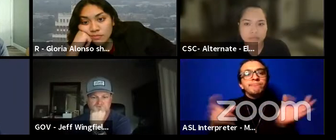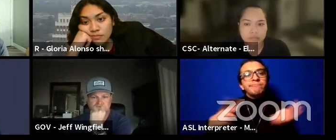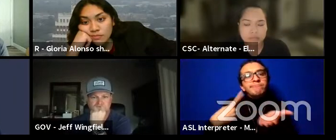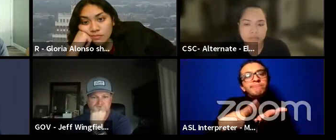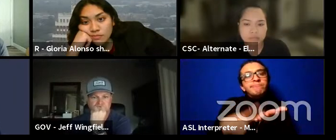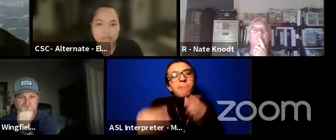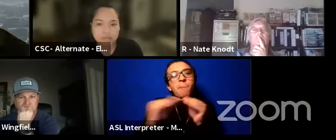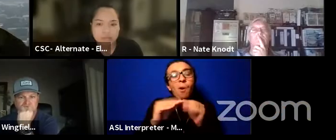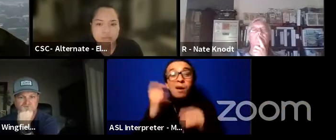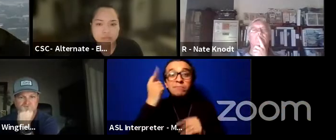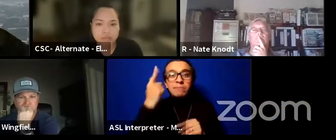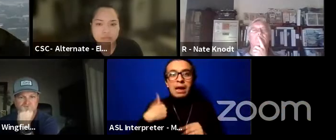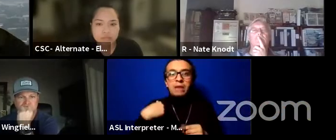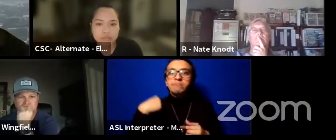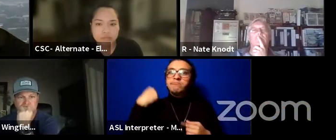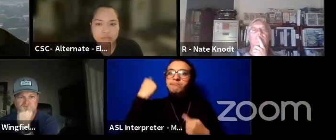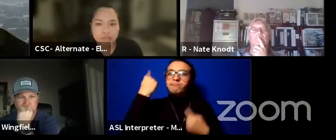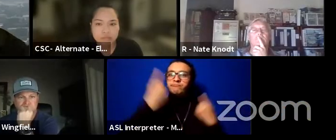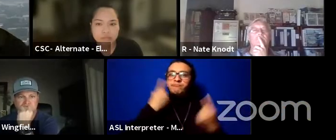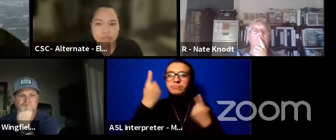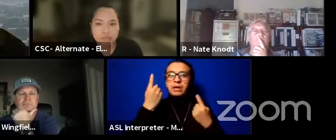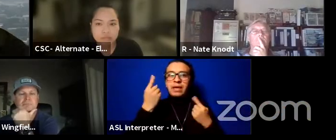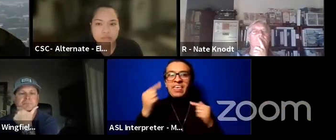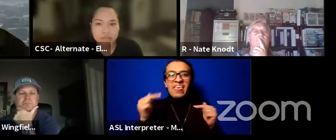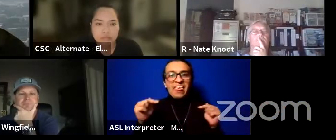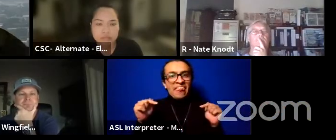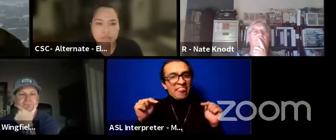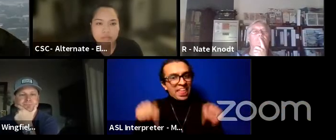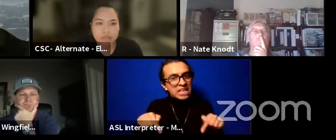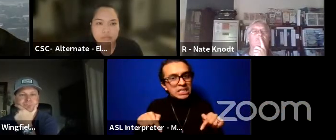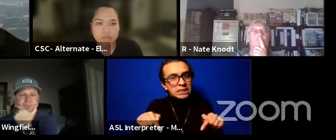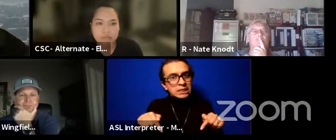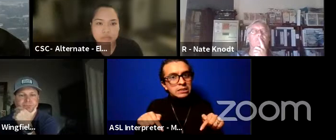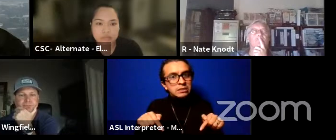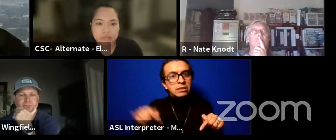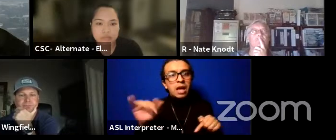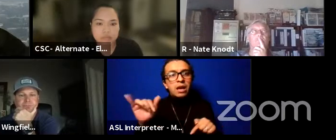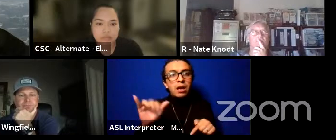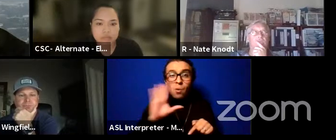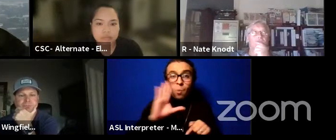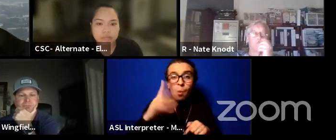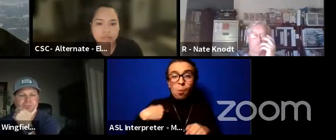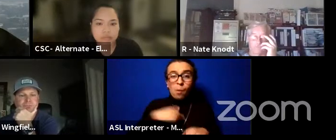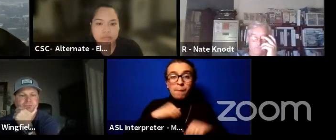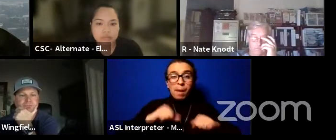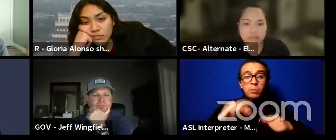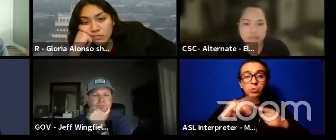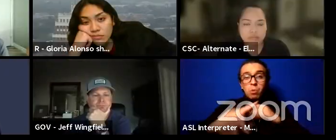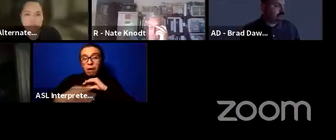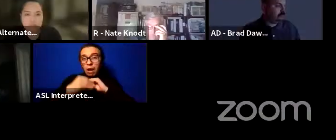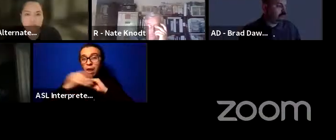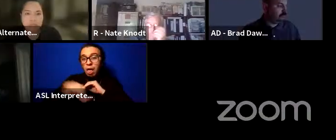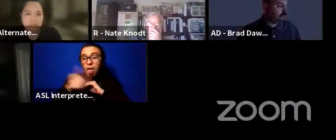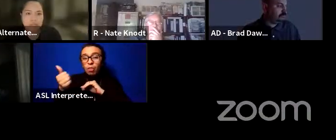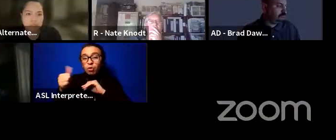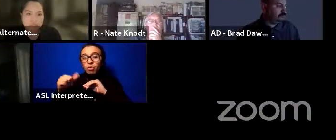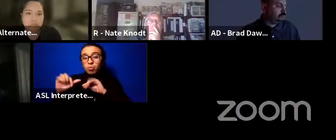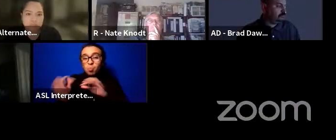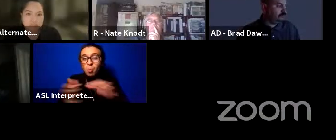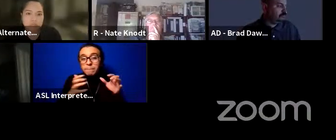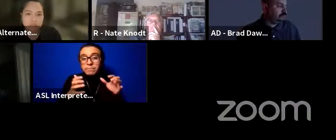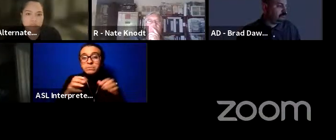just wondering if this was the, like, if we are going to be able to add other groups,